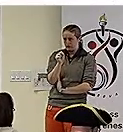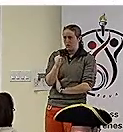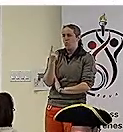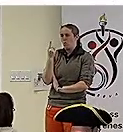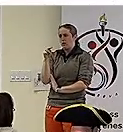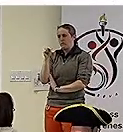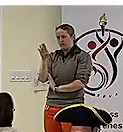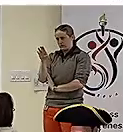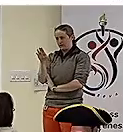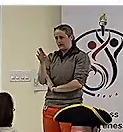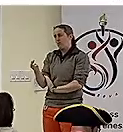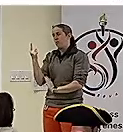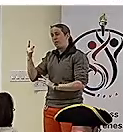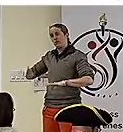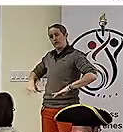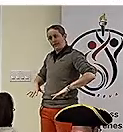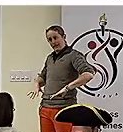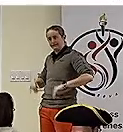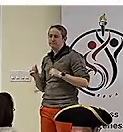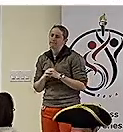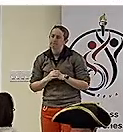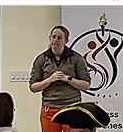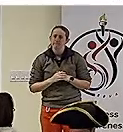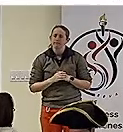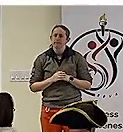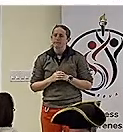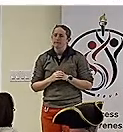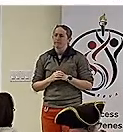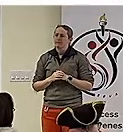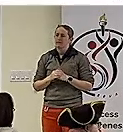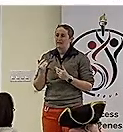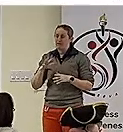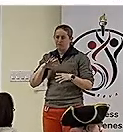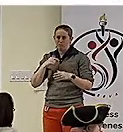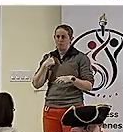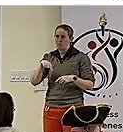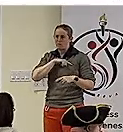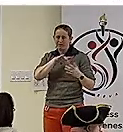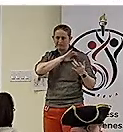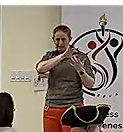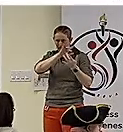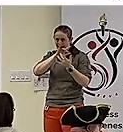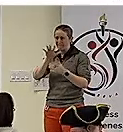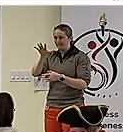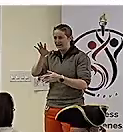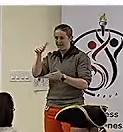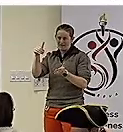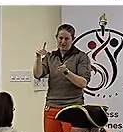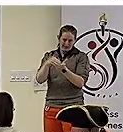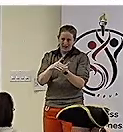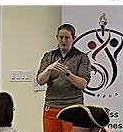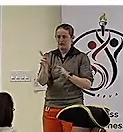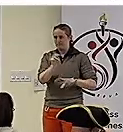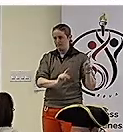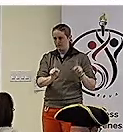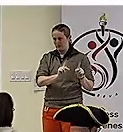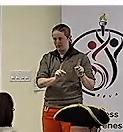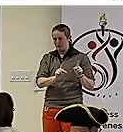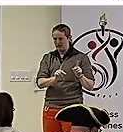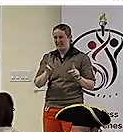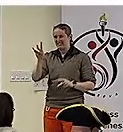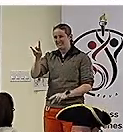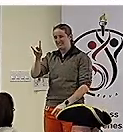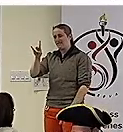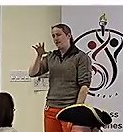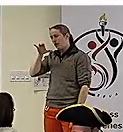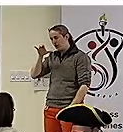and we've worked with over 5,000 individuals and over 700 employers over the last 3 and a